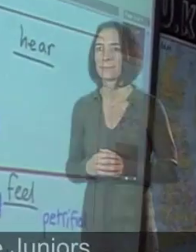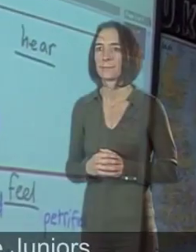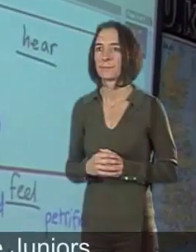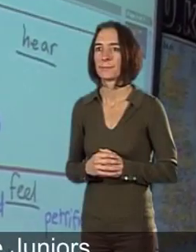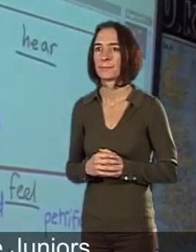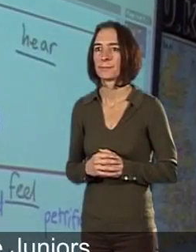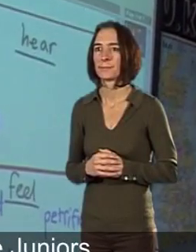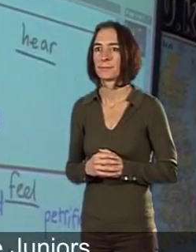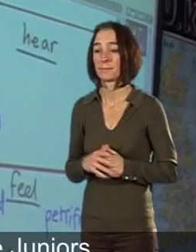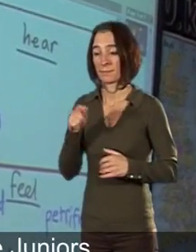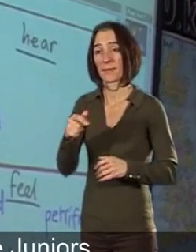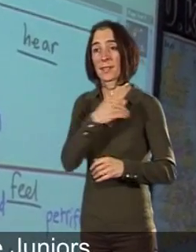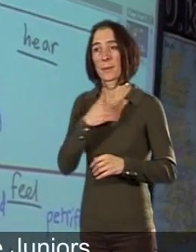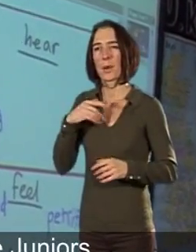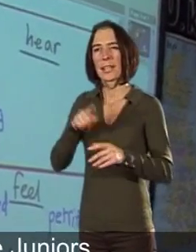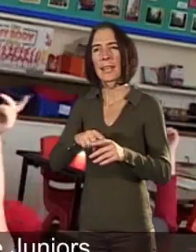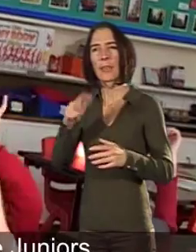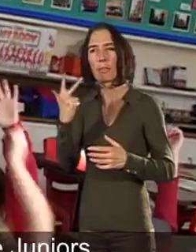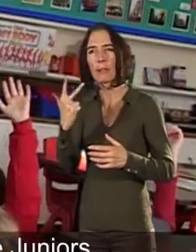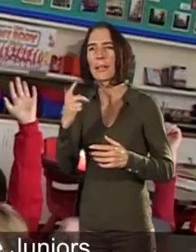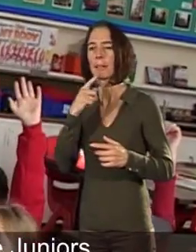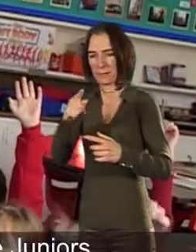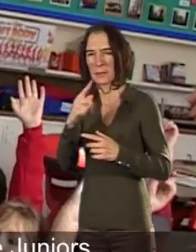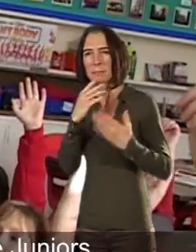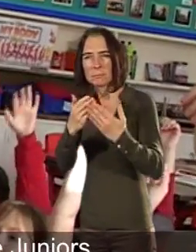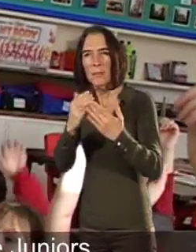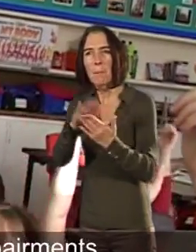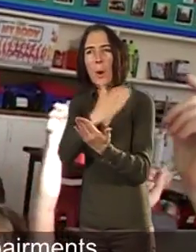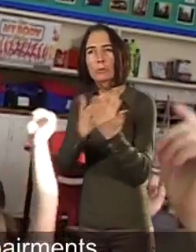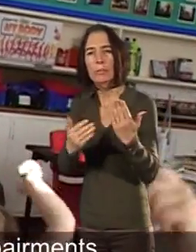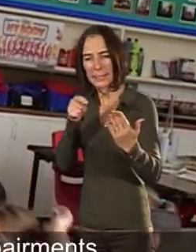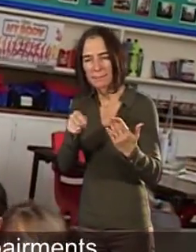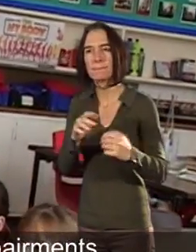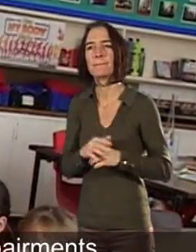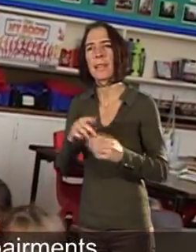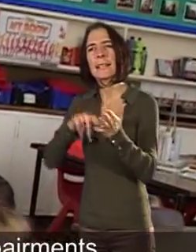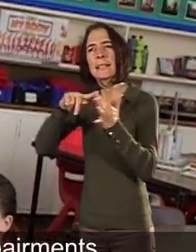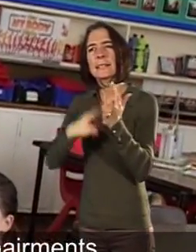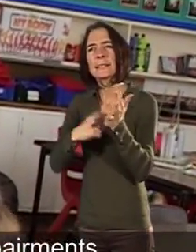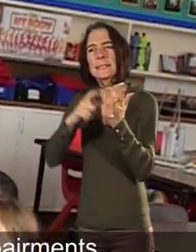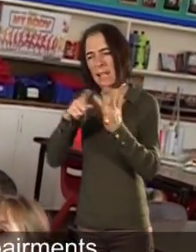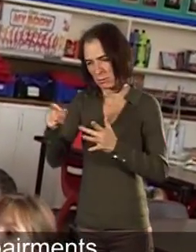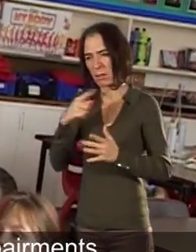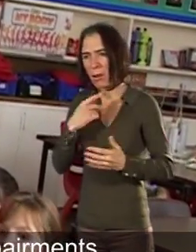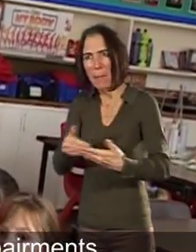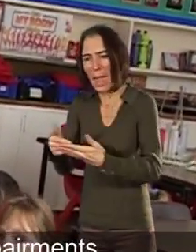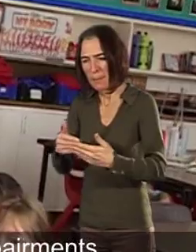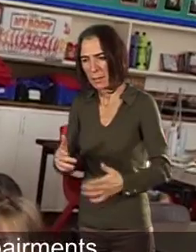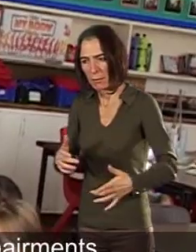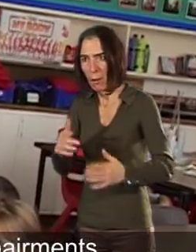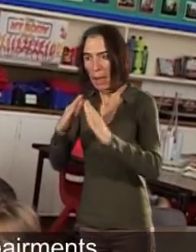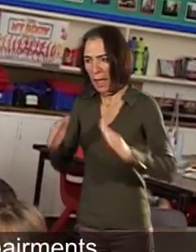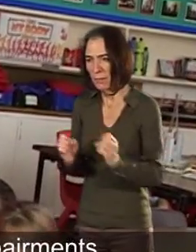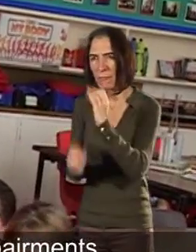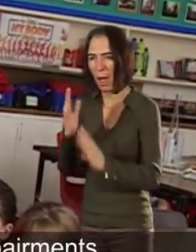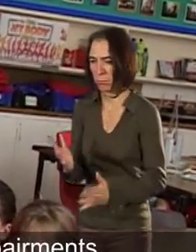This morning, Year 3 at White House Juniors are studying poetry. Terry survived a house fire as a baby and has physical impairments and